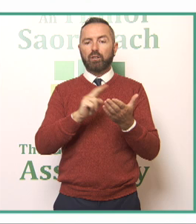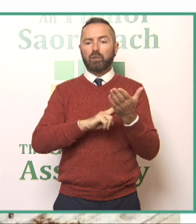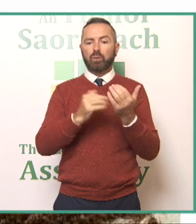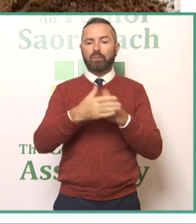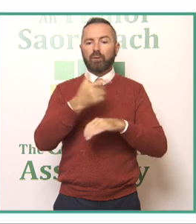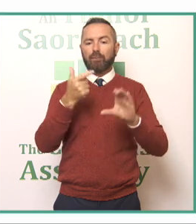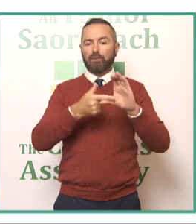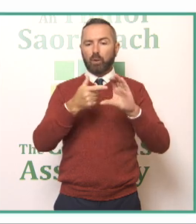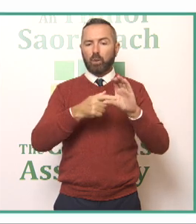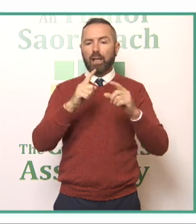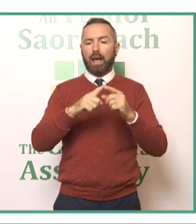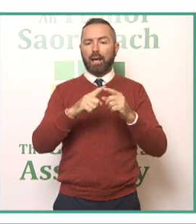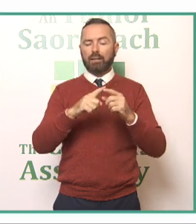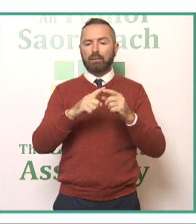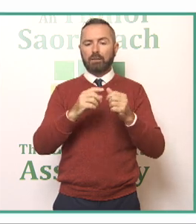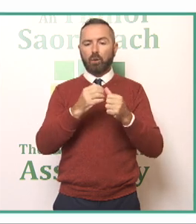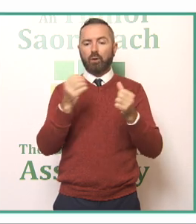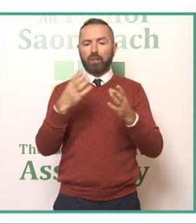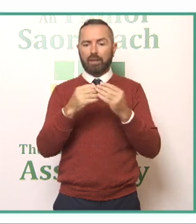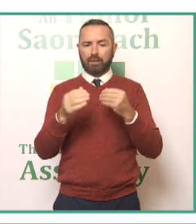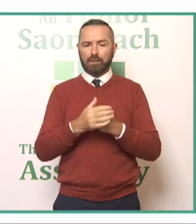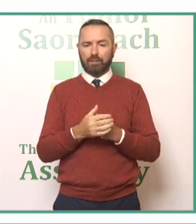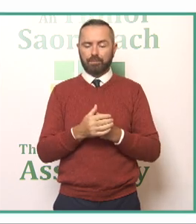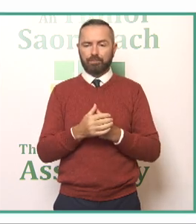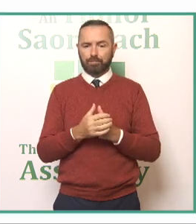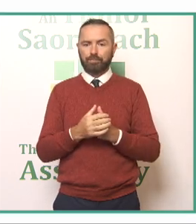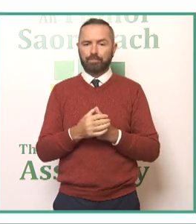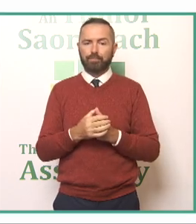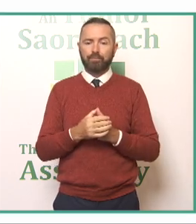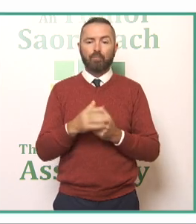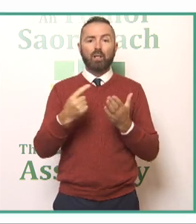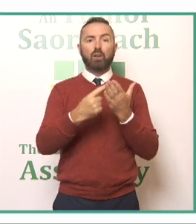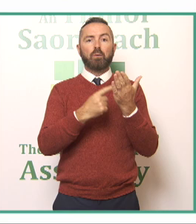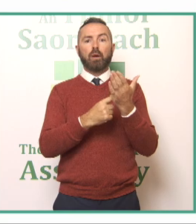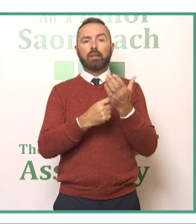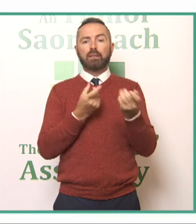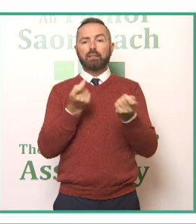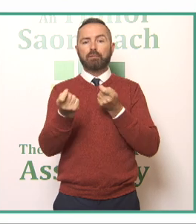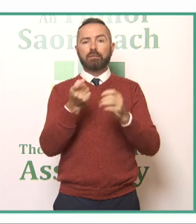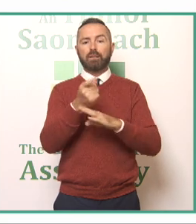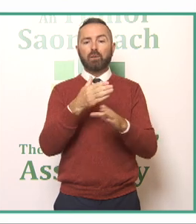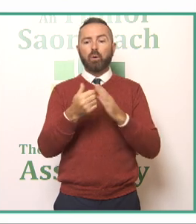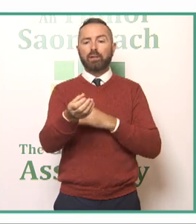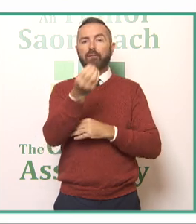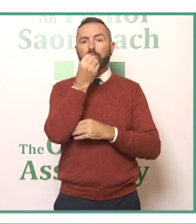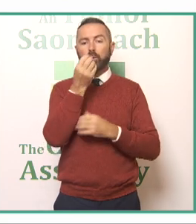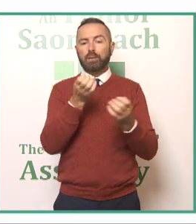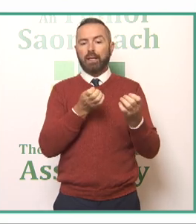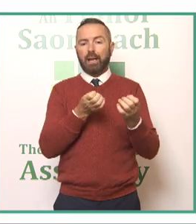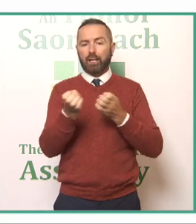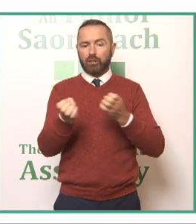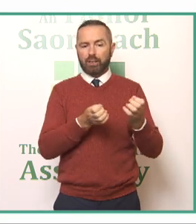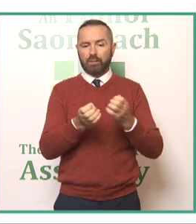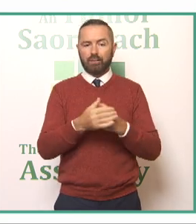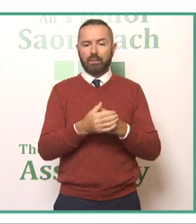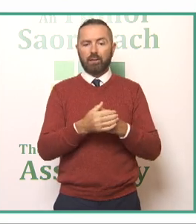fuel, but also as a growing media. So back to policy here, the policy driving here is food, energy.